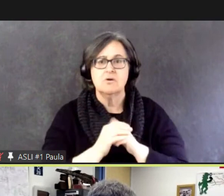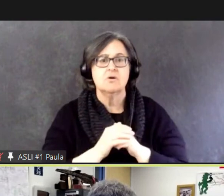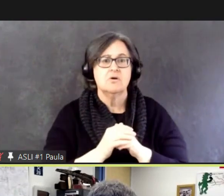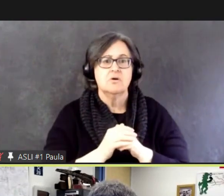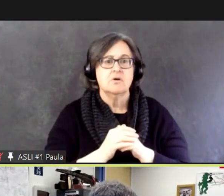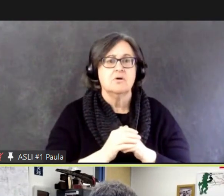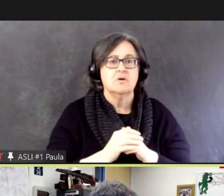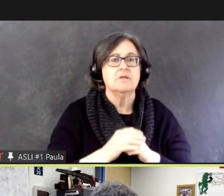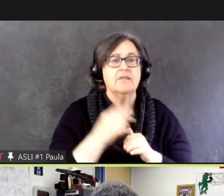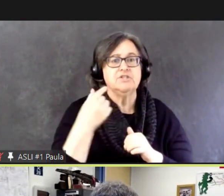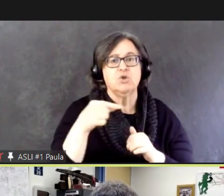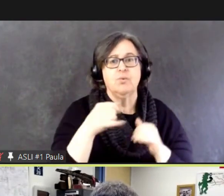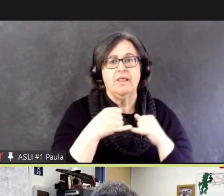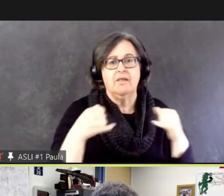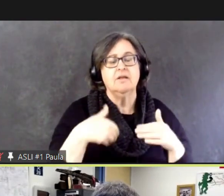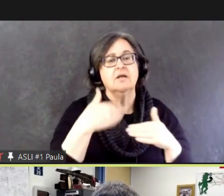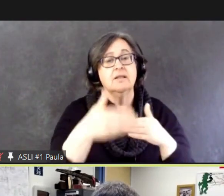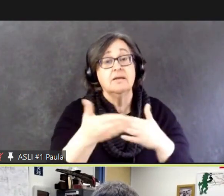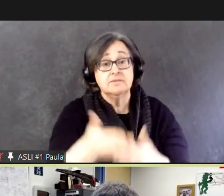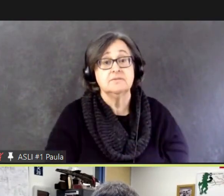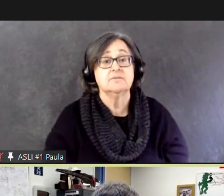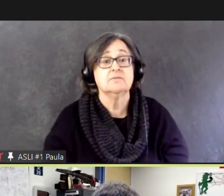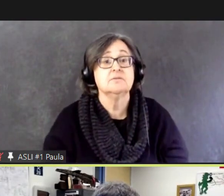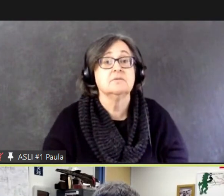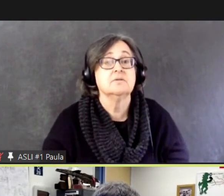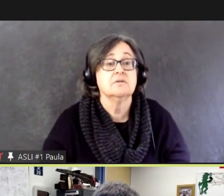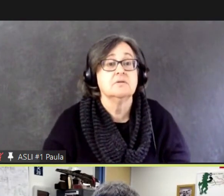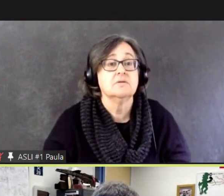43 Green Line. Next slide.